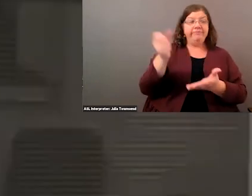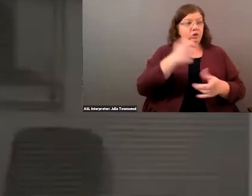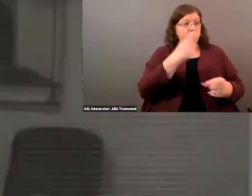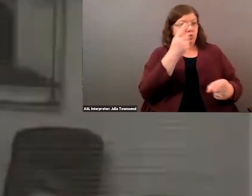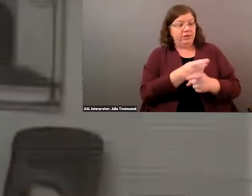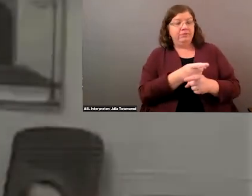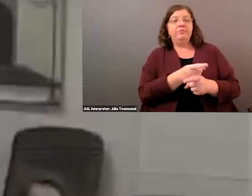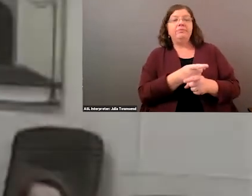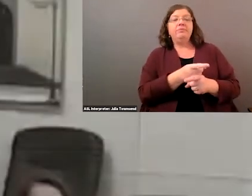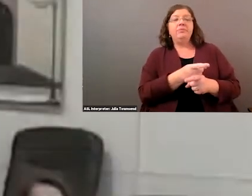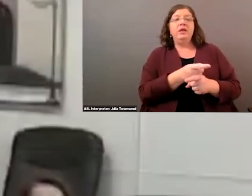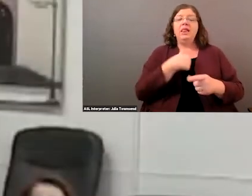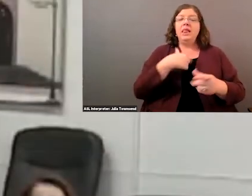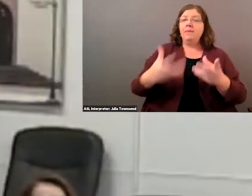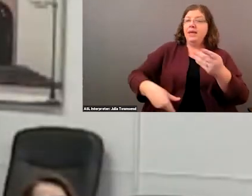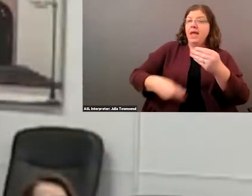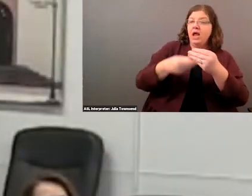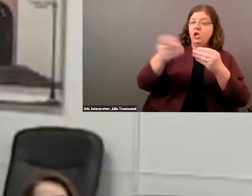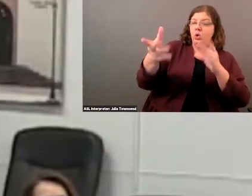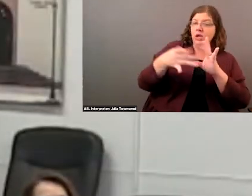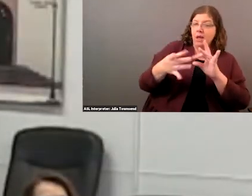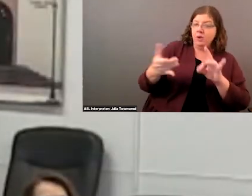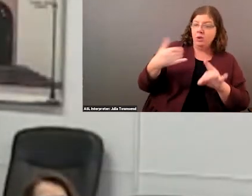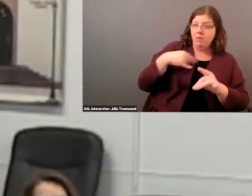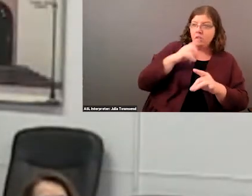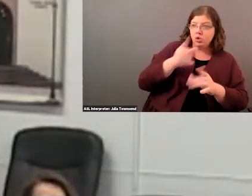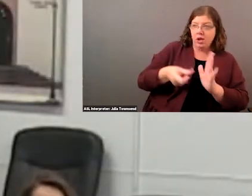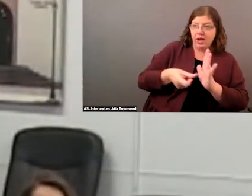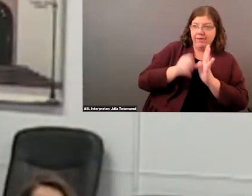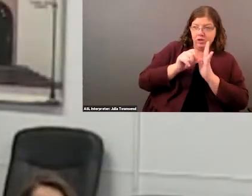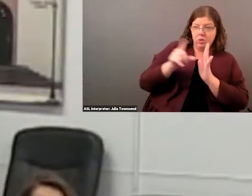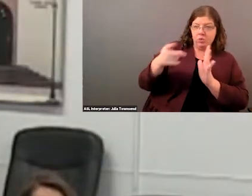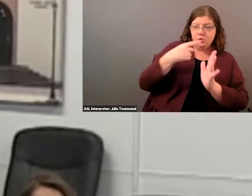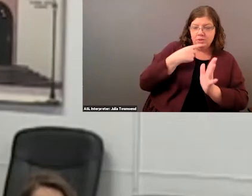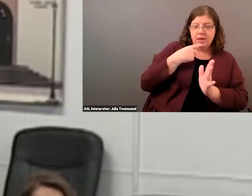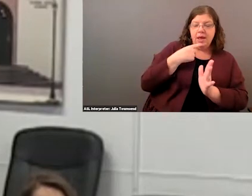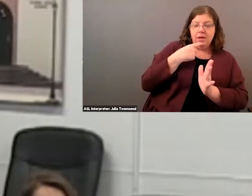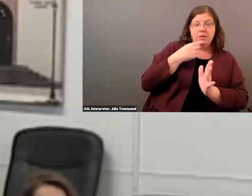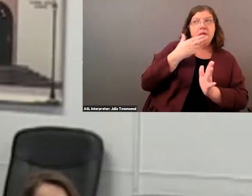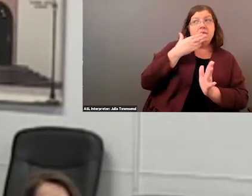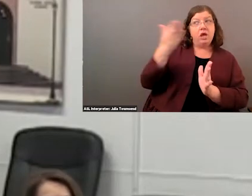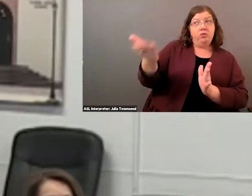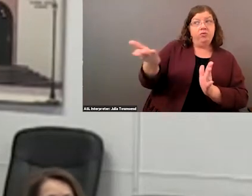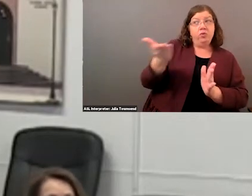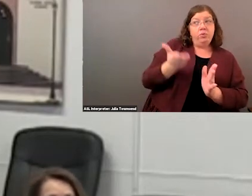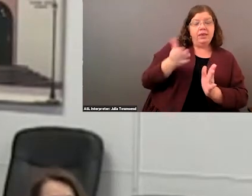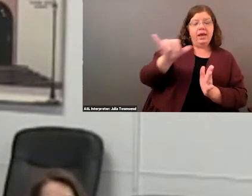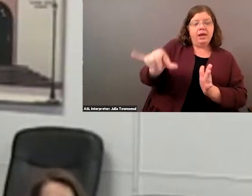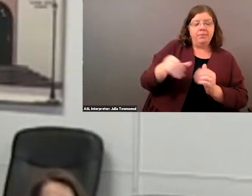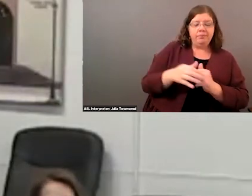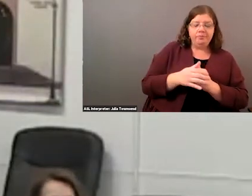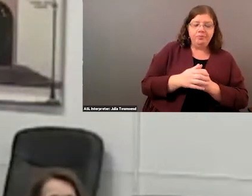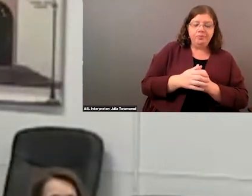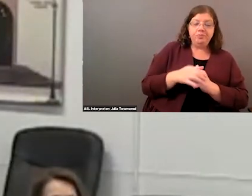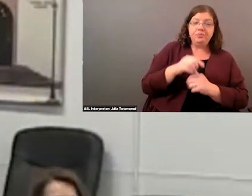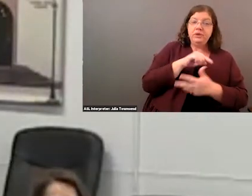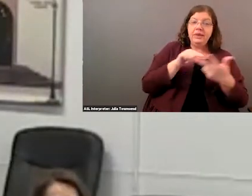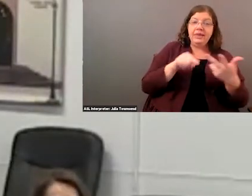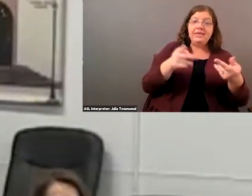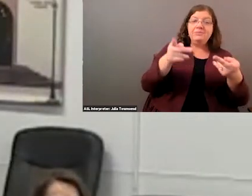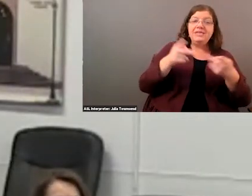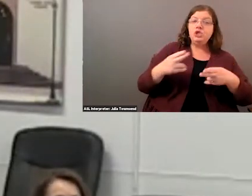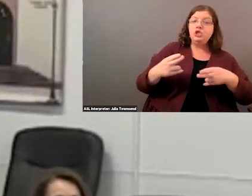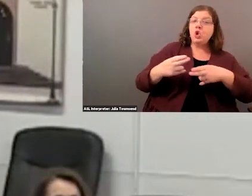which I thank you for bringing that up. These positions are temporary positions. So folks that apply and get these